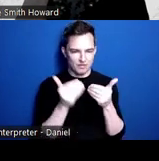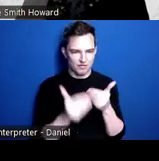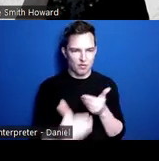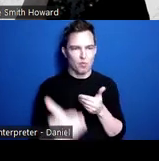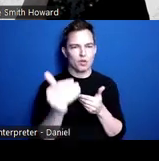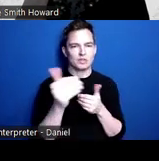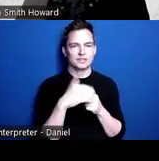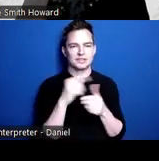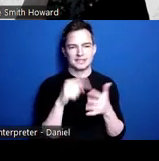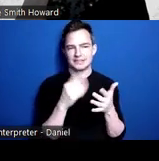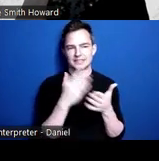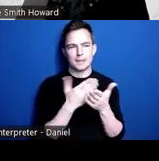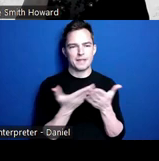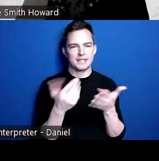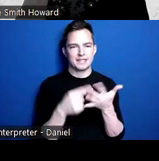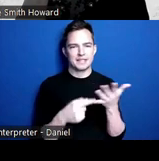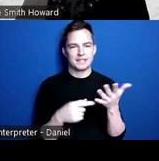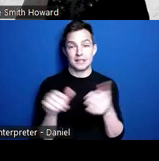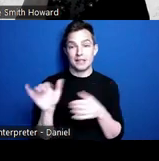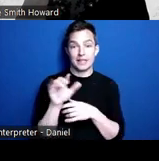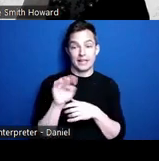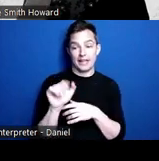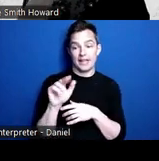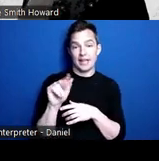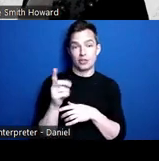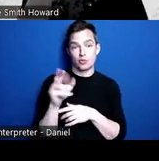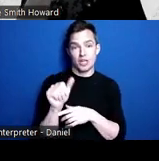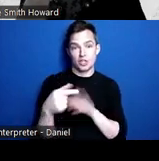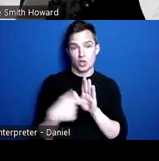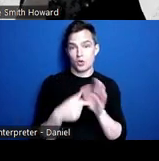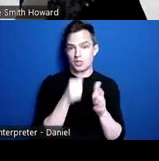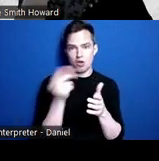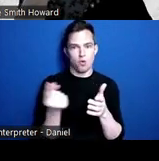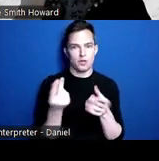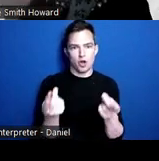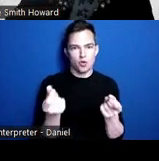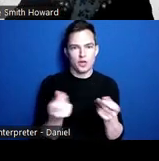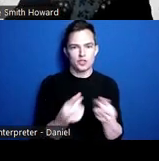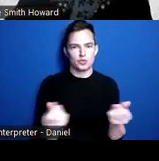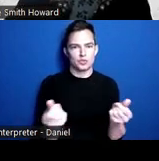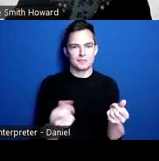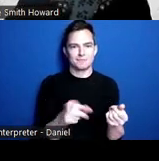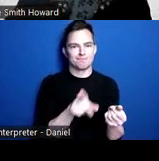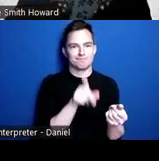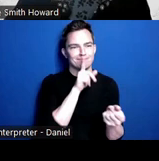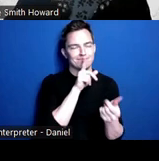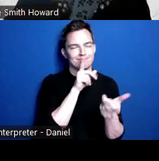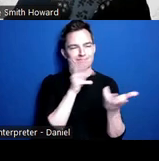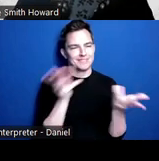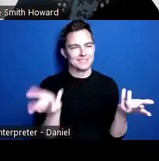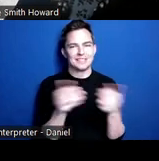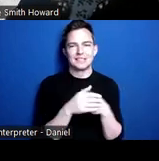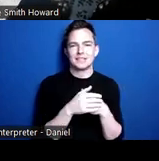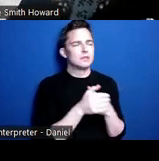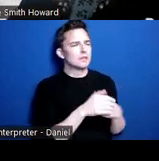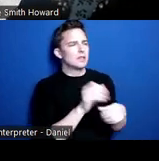it's, as Andrea has shown, not always a quick solution. And you need